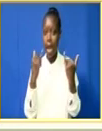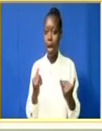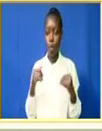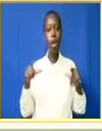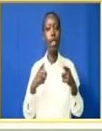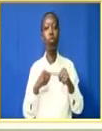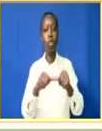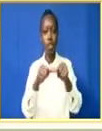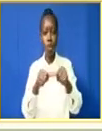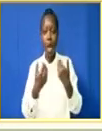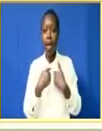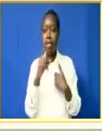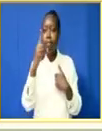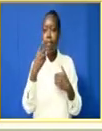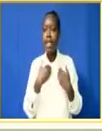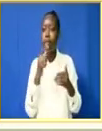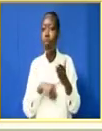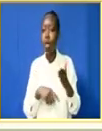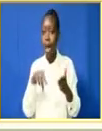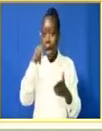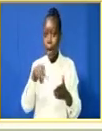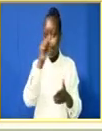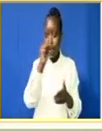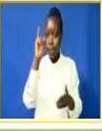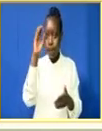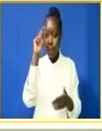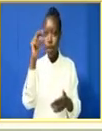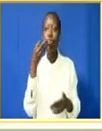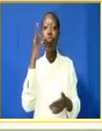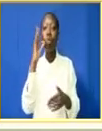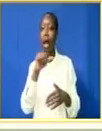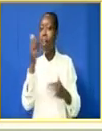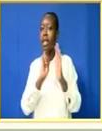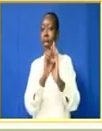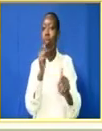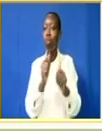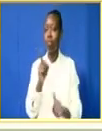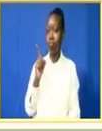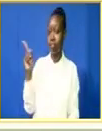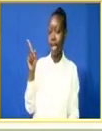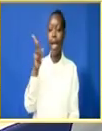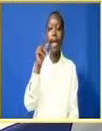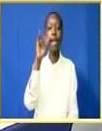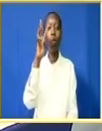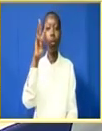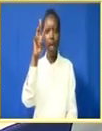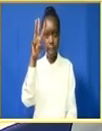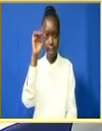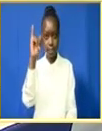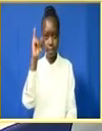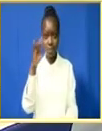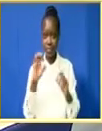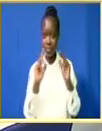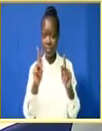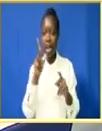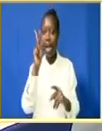proceed. We have said the first one, we have the passion fruit. Yes. Another example, we have the kiwi fruit. Oh. Yes.